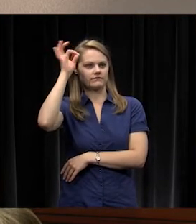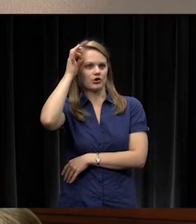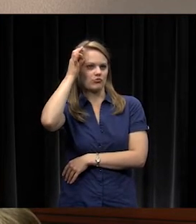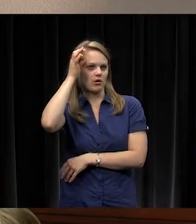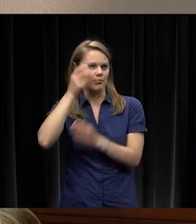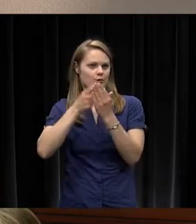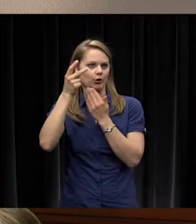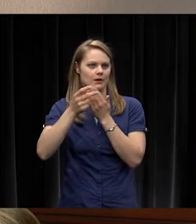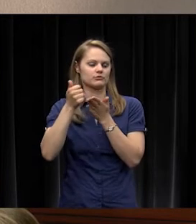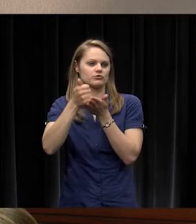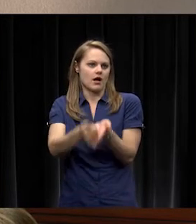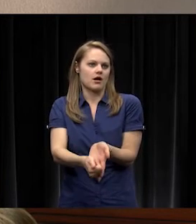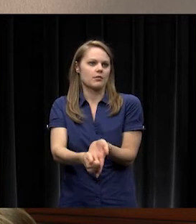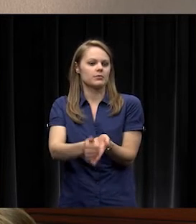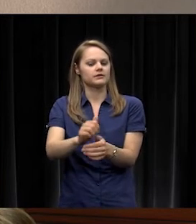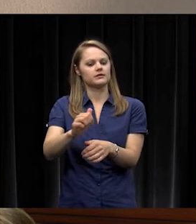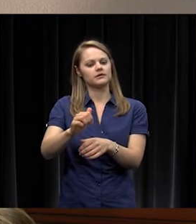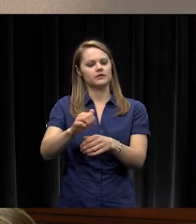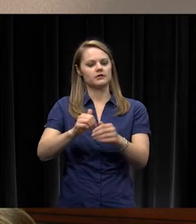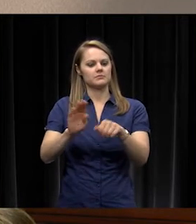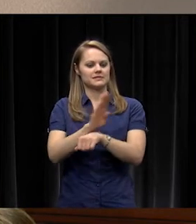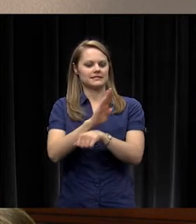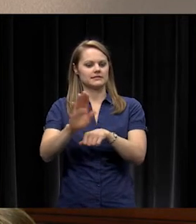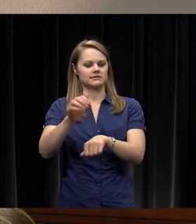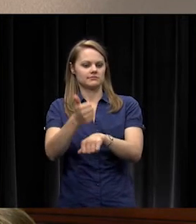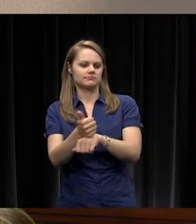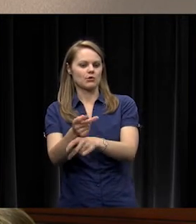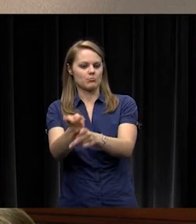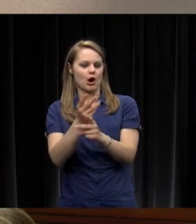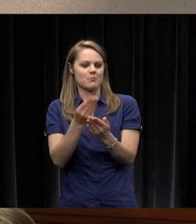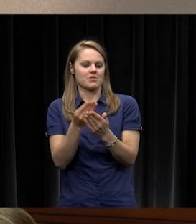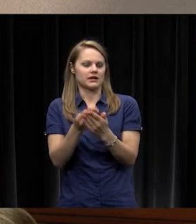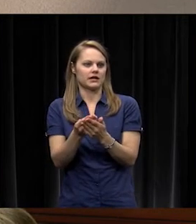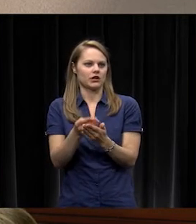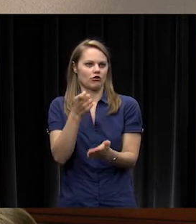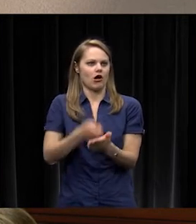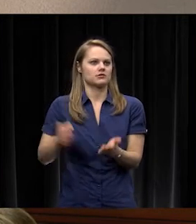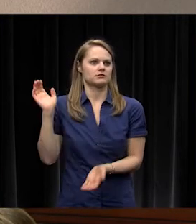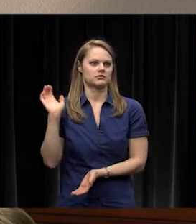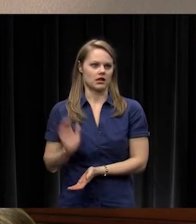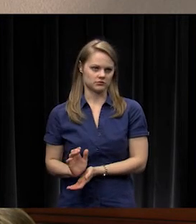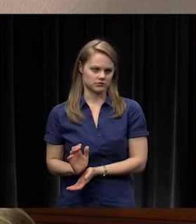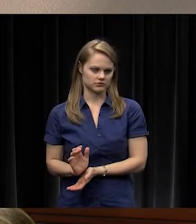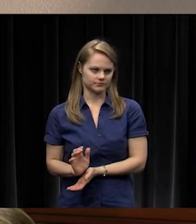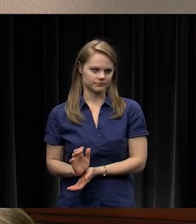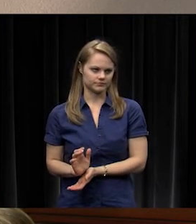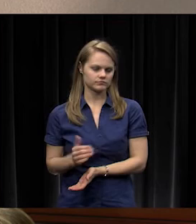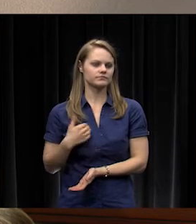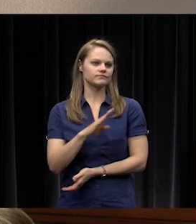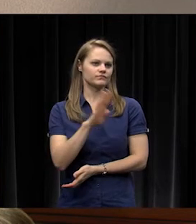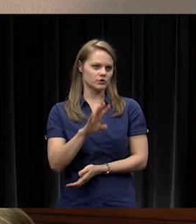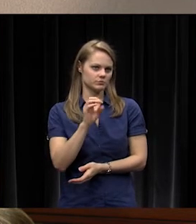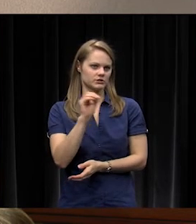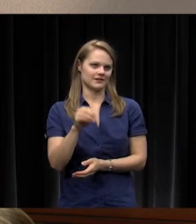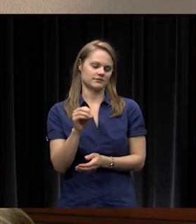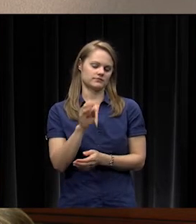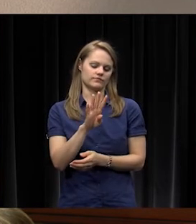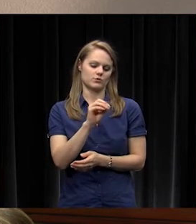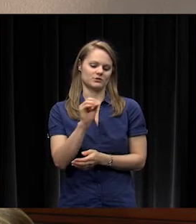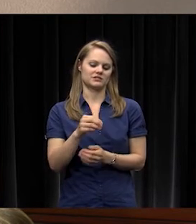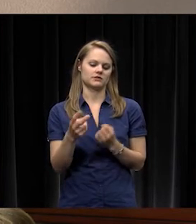help entities borrow money at a lower cost. The baseline on that one's 4% present value savings. Thank you.